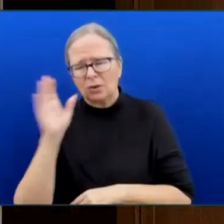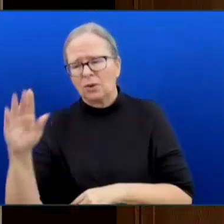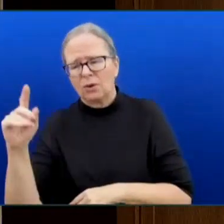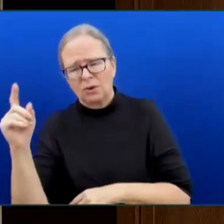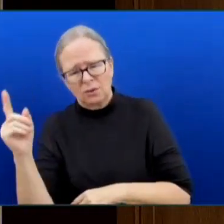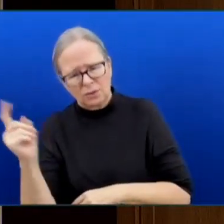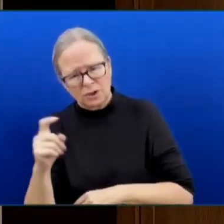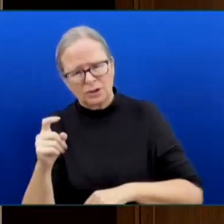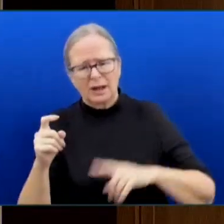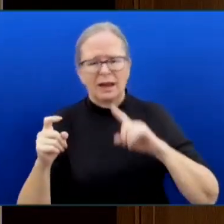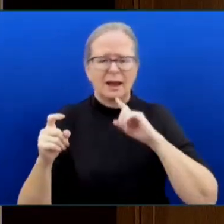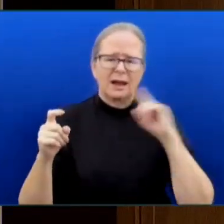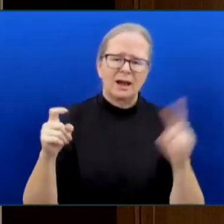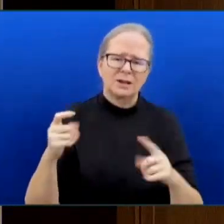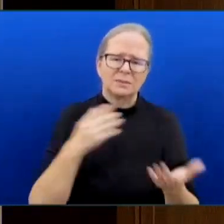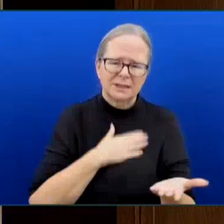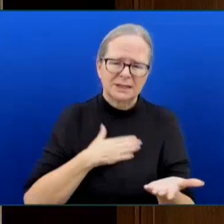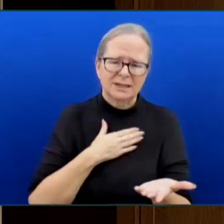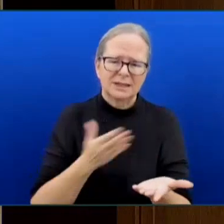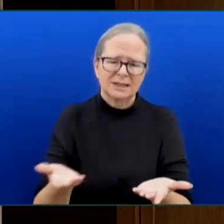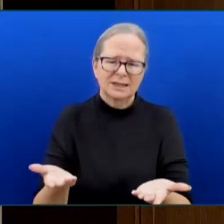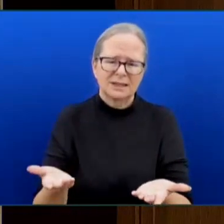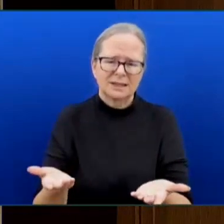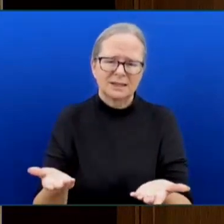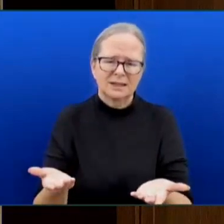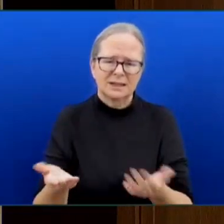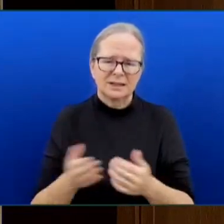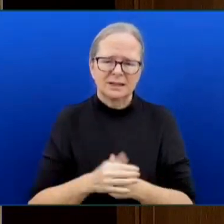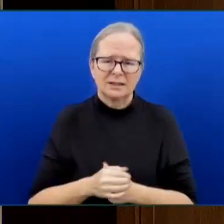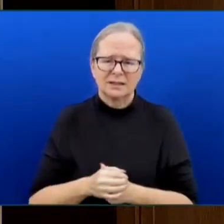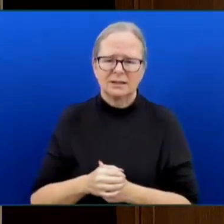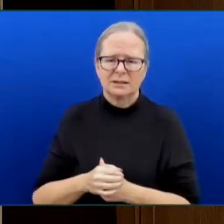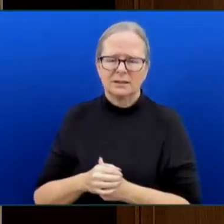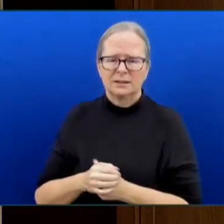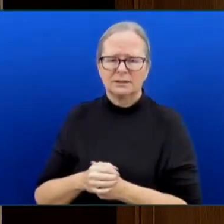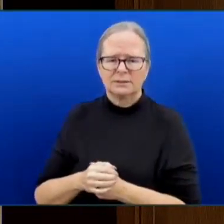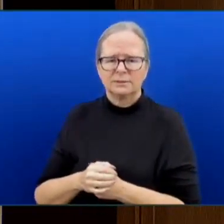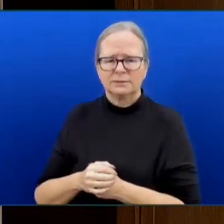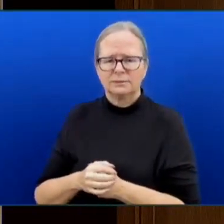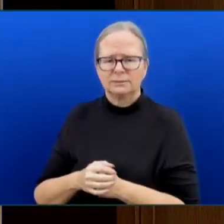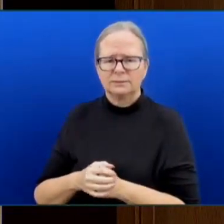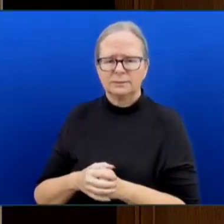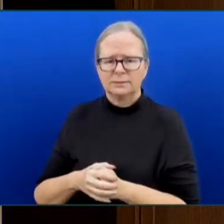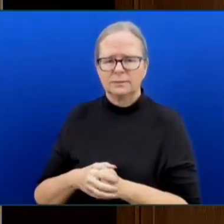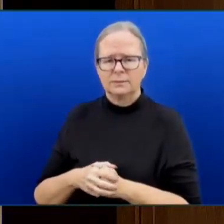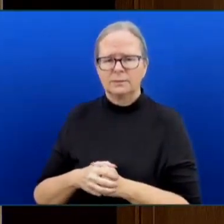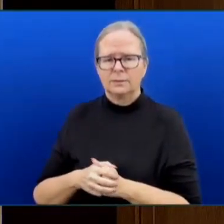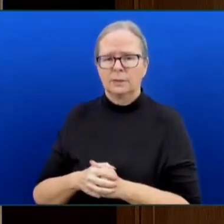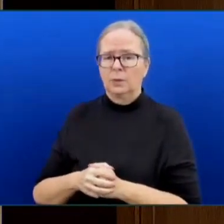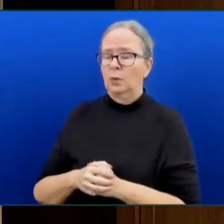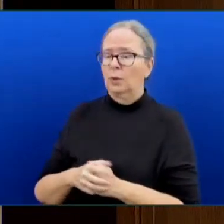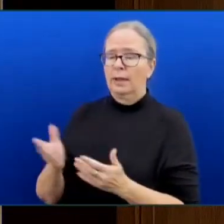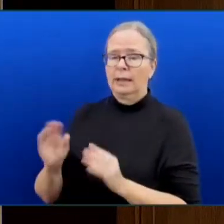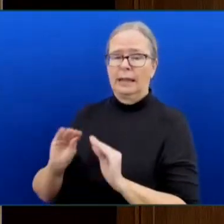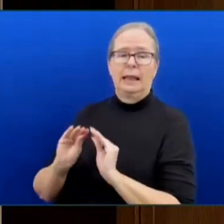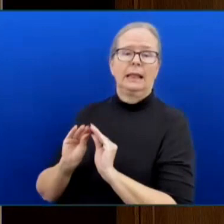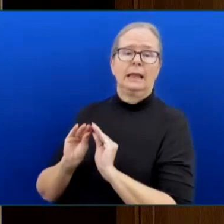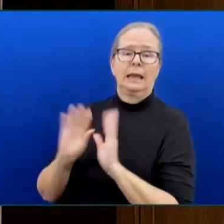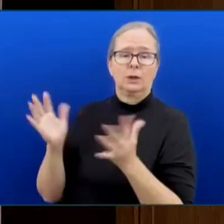Mr. Speaker, what has become abundantly clear is the new direction involves threatening